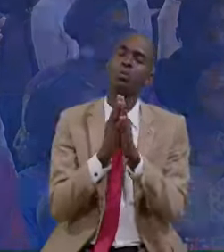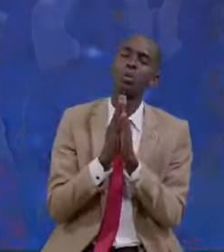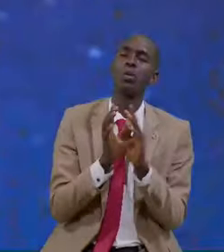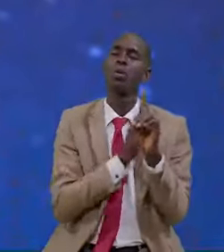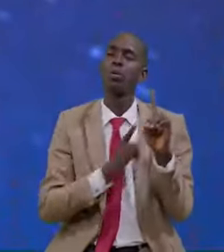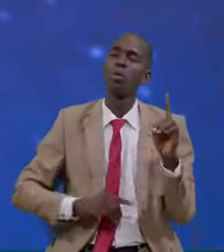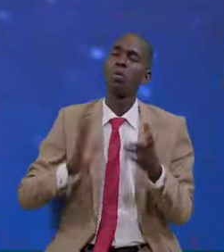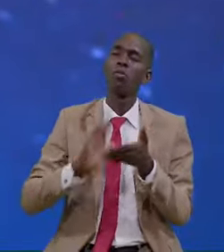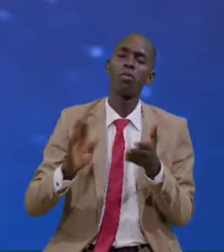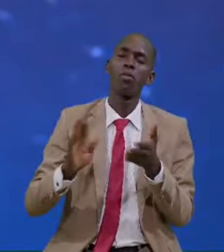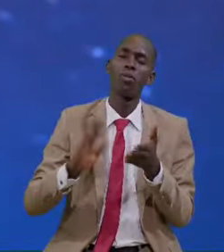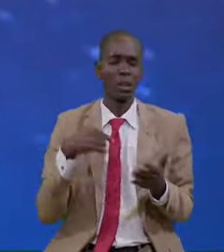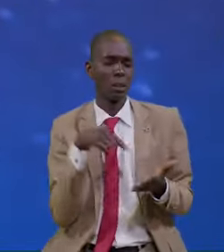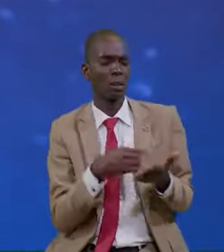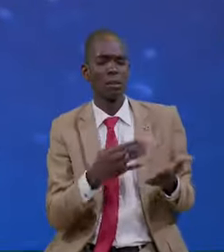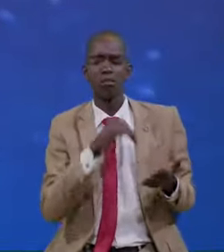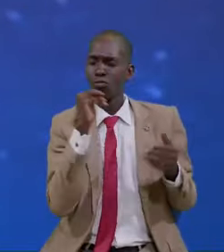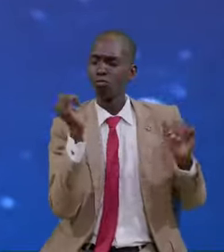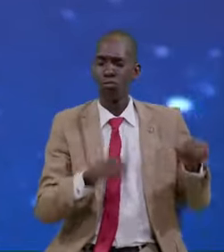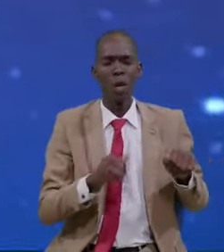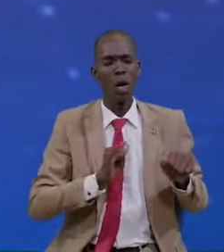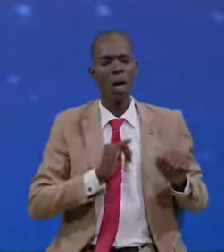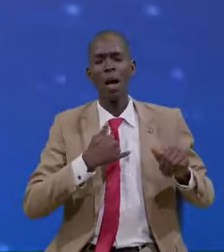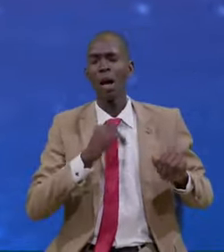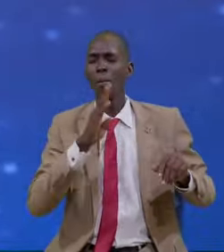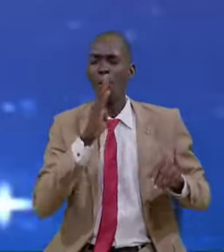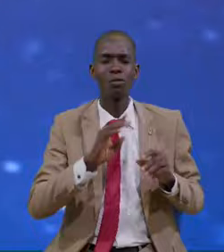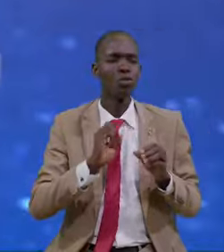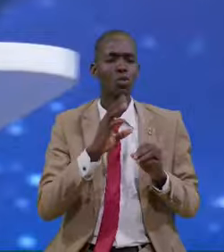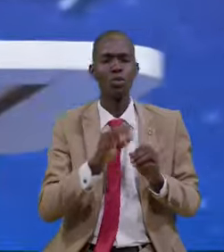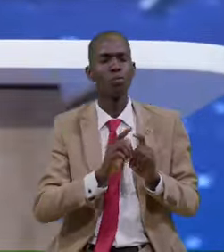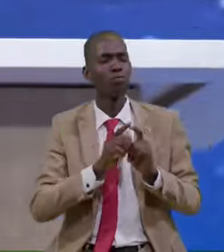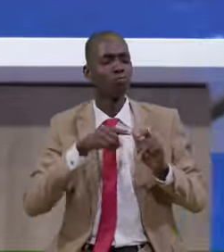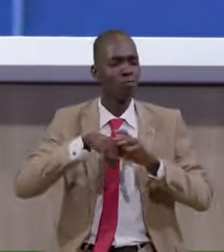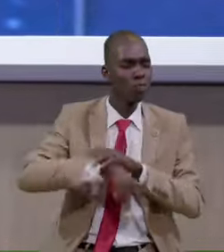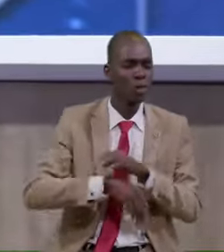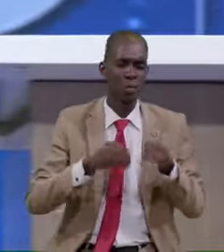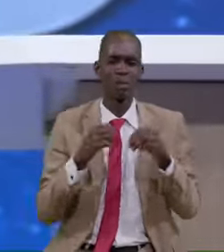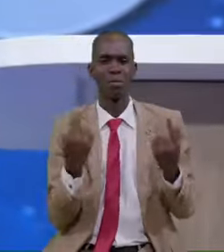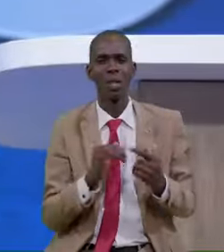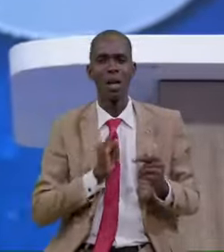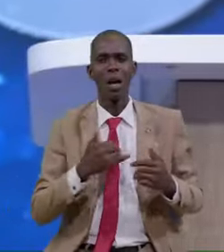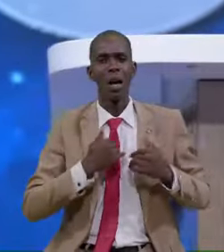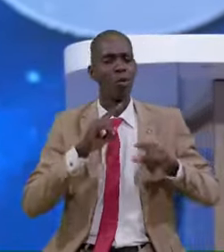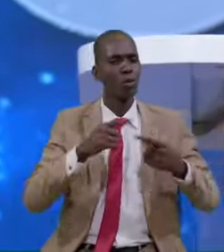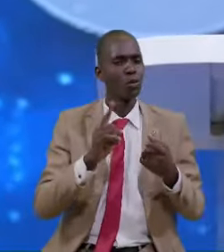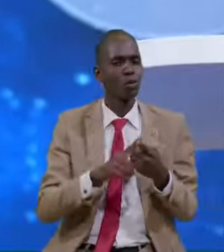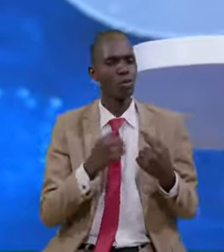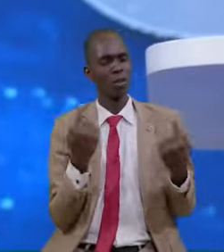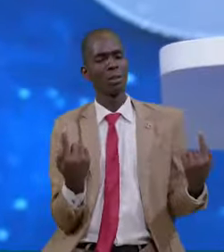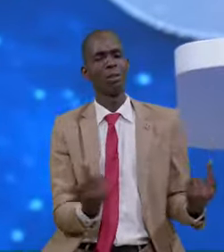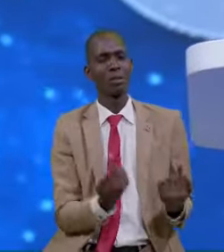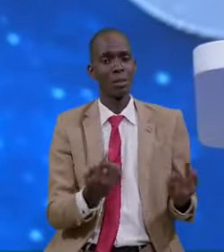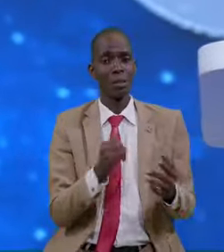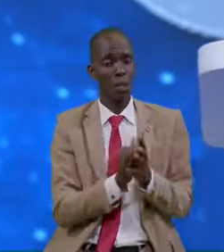looks impossible, I've gone too far, I've gone too deep, I've gone into sin that people around